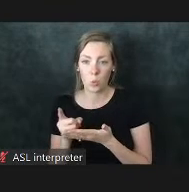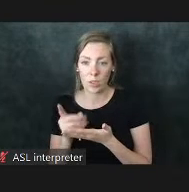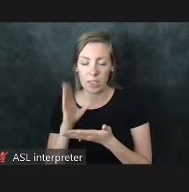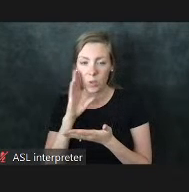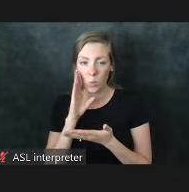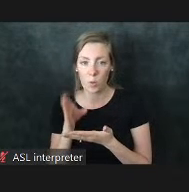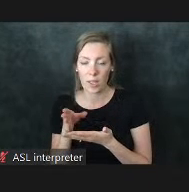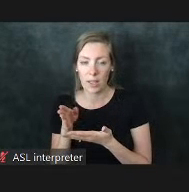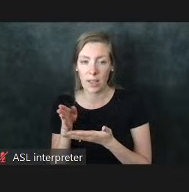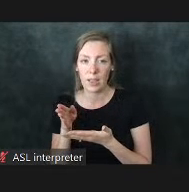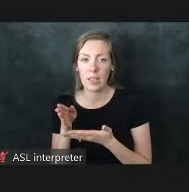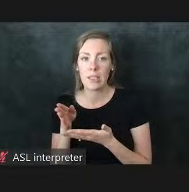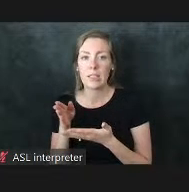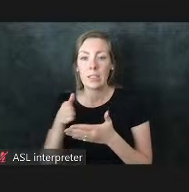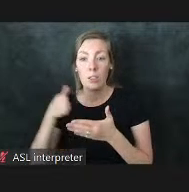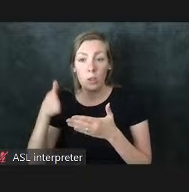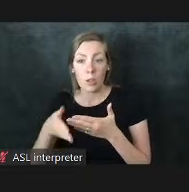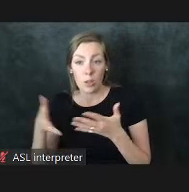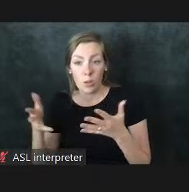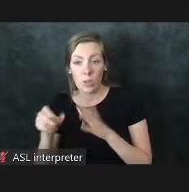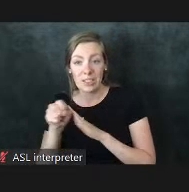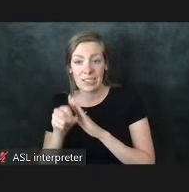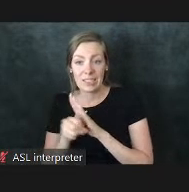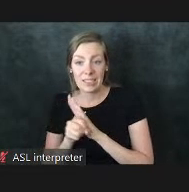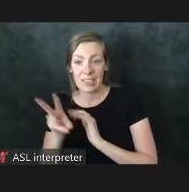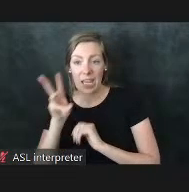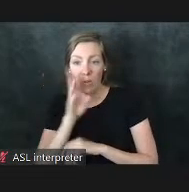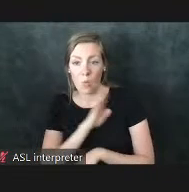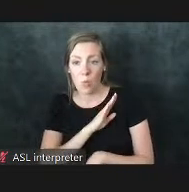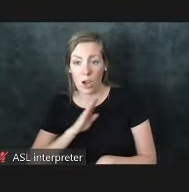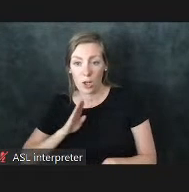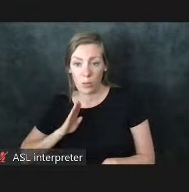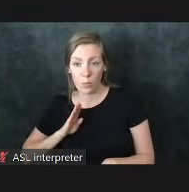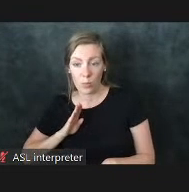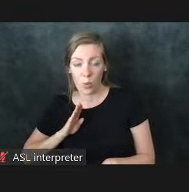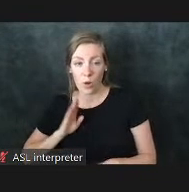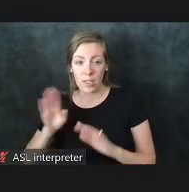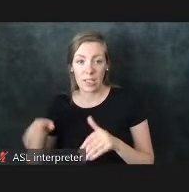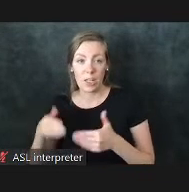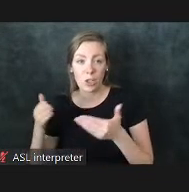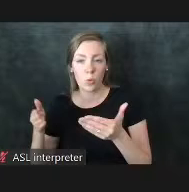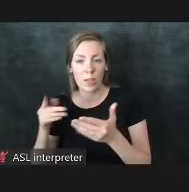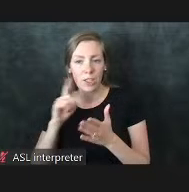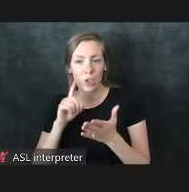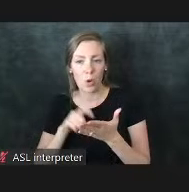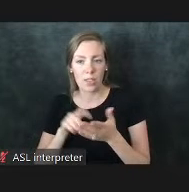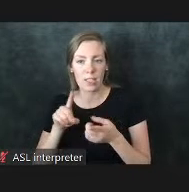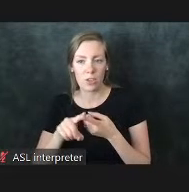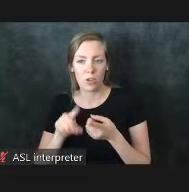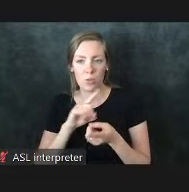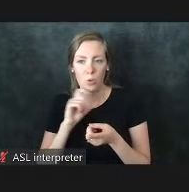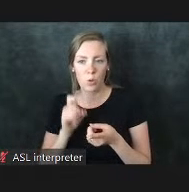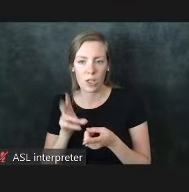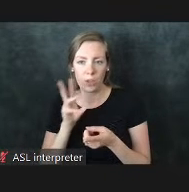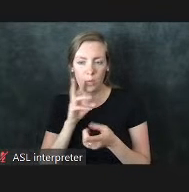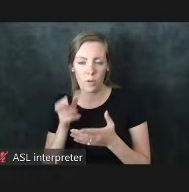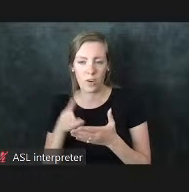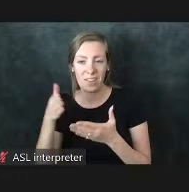will result in the State Water Board issuing curtailment notices to the Russian River sometime this